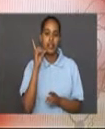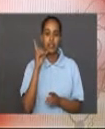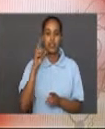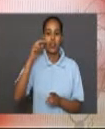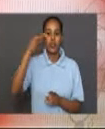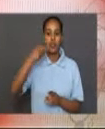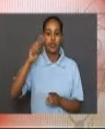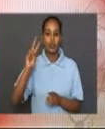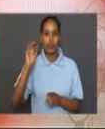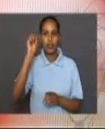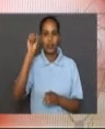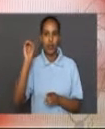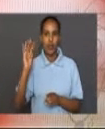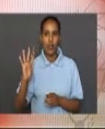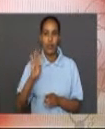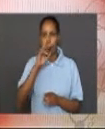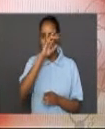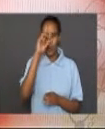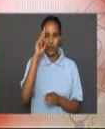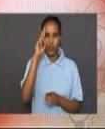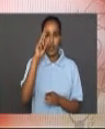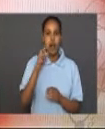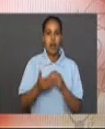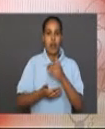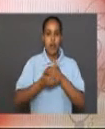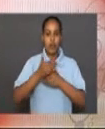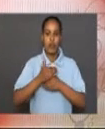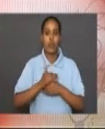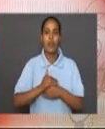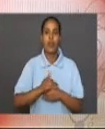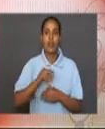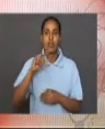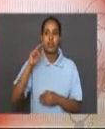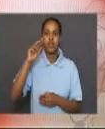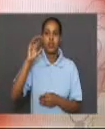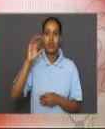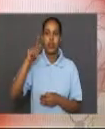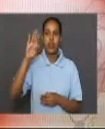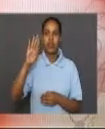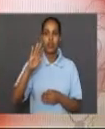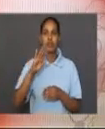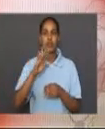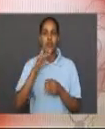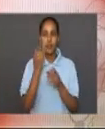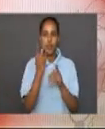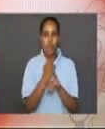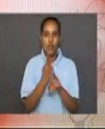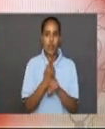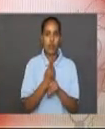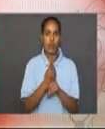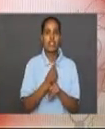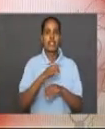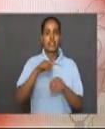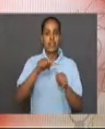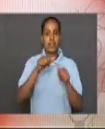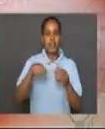There are two methods. In the first method, the galena is roasted in